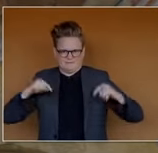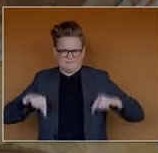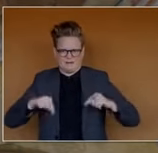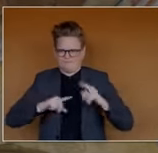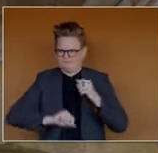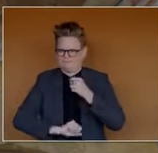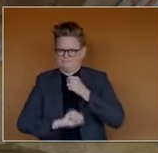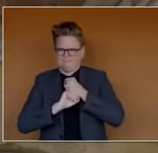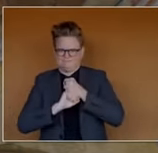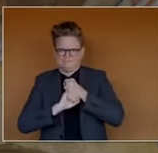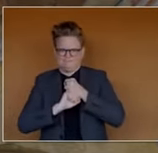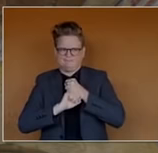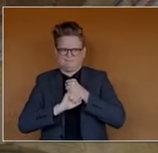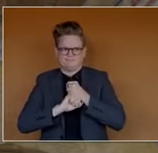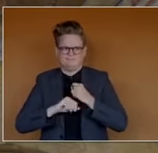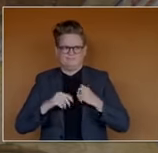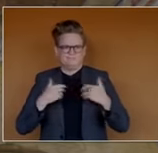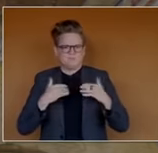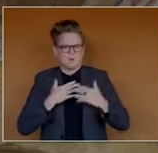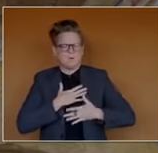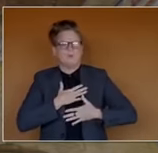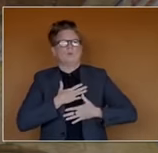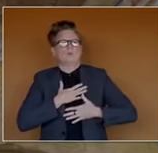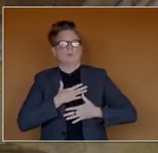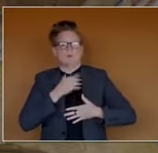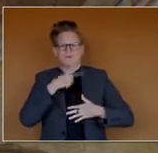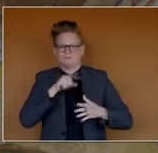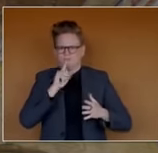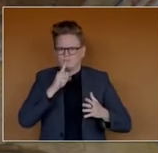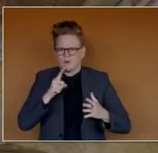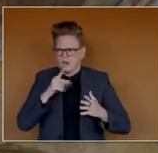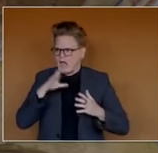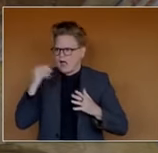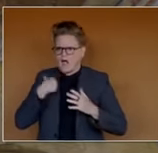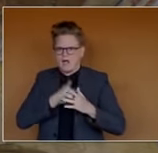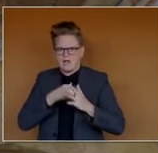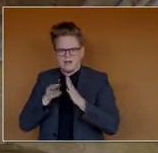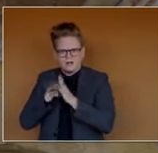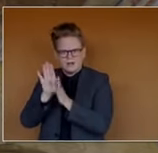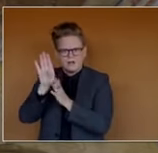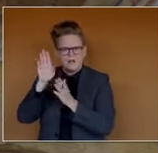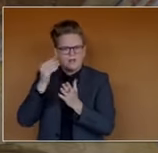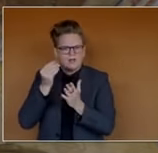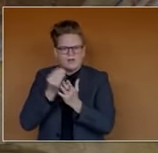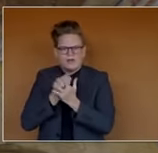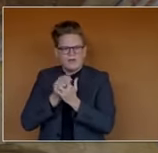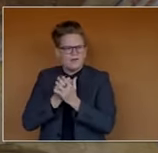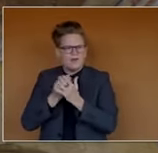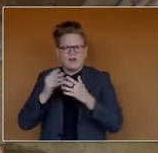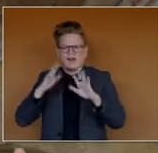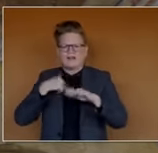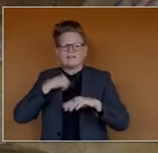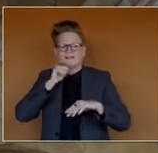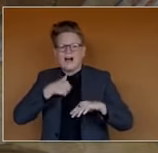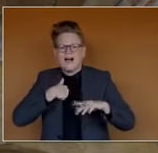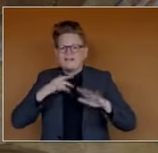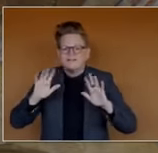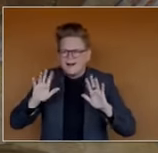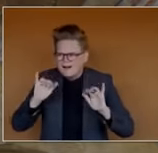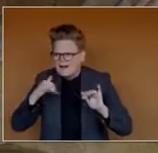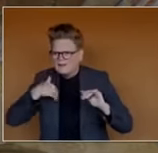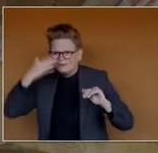to have the two budget chairs here today. I'm by no means naive about the deliberative process as we roll